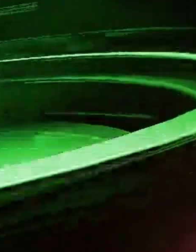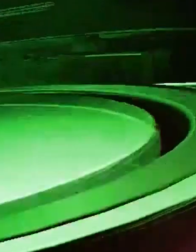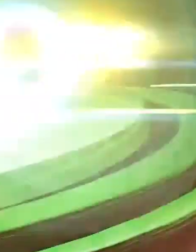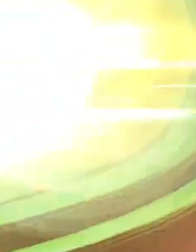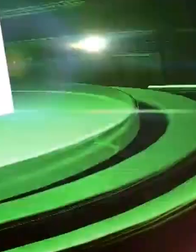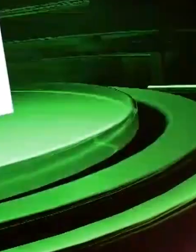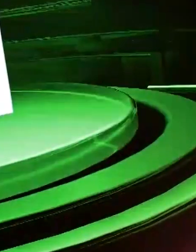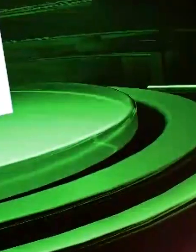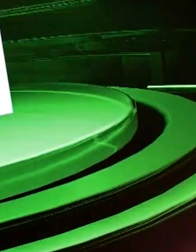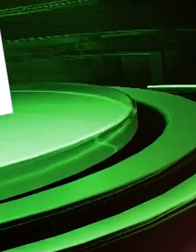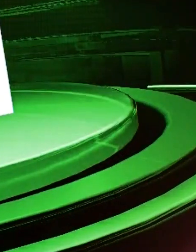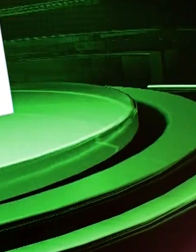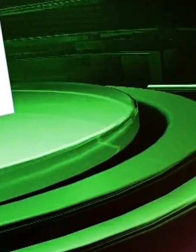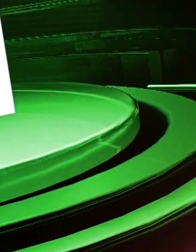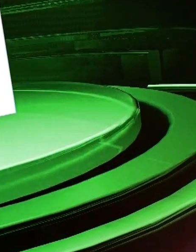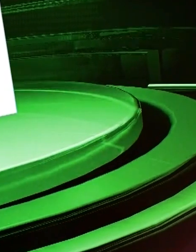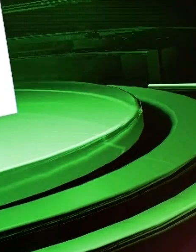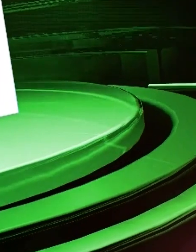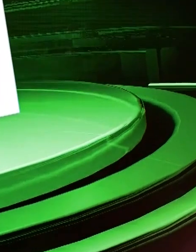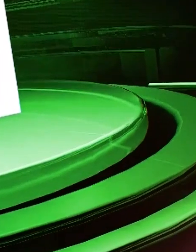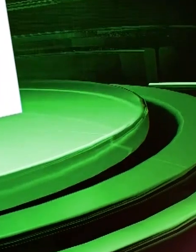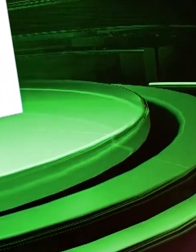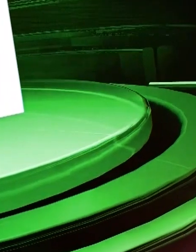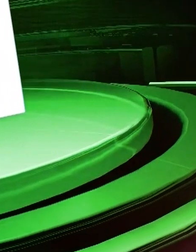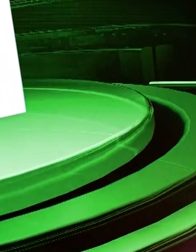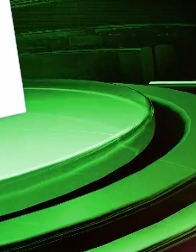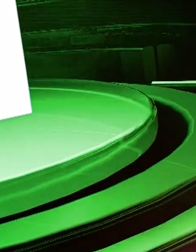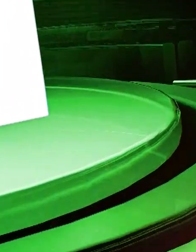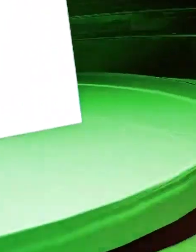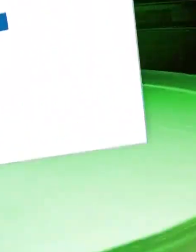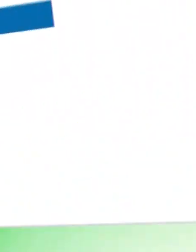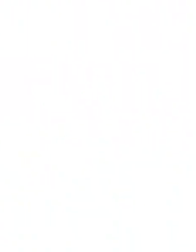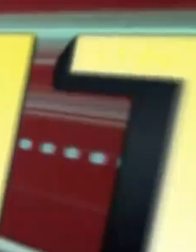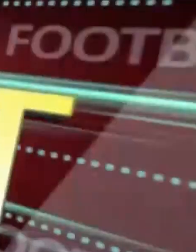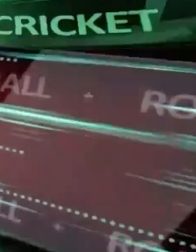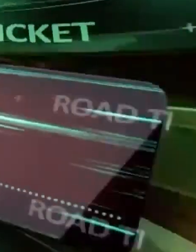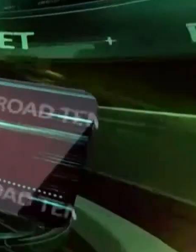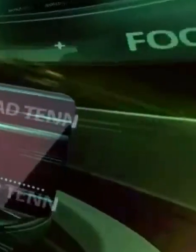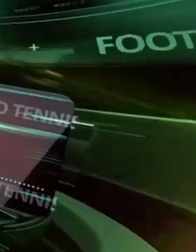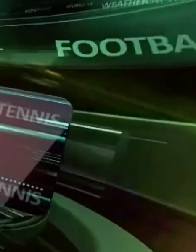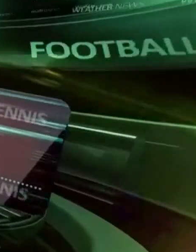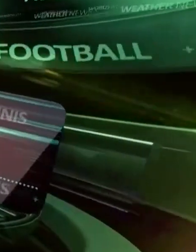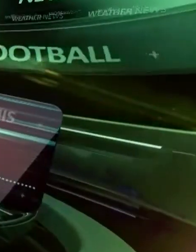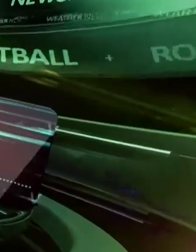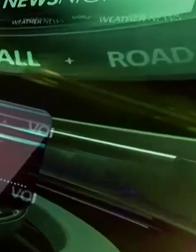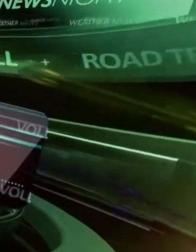compliments of Great Health Works, agents for Omega XL.